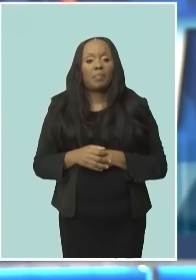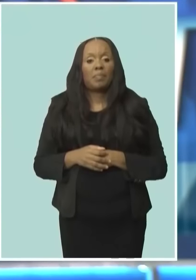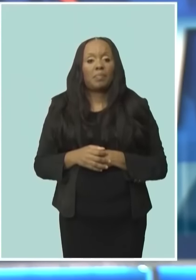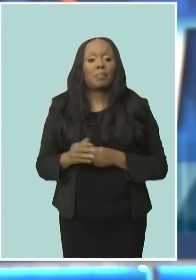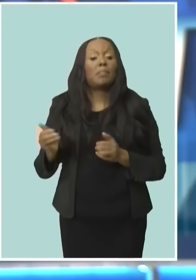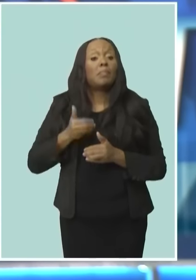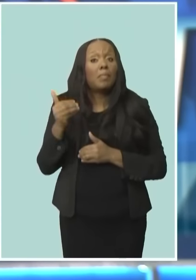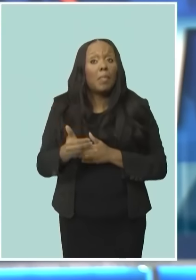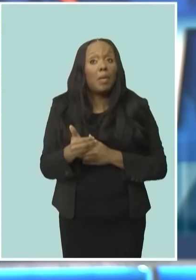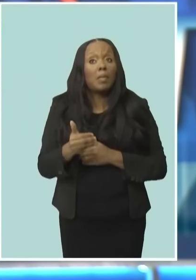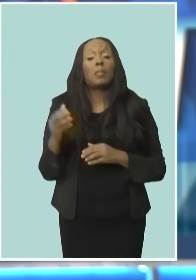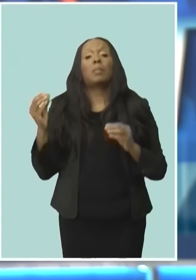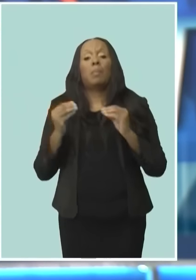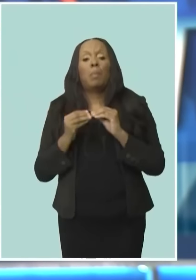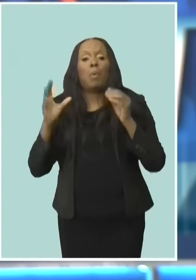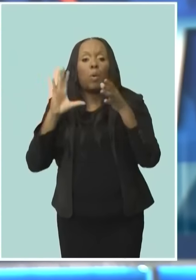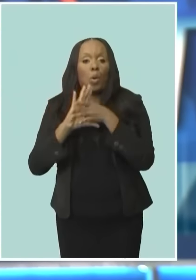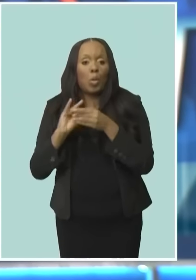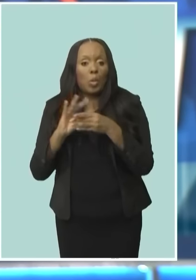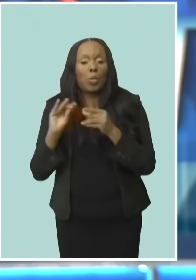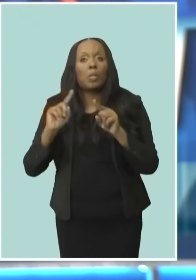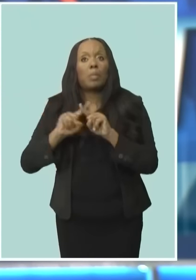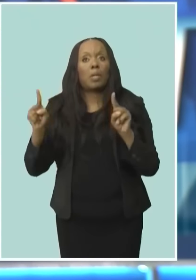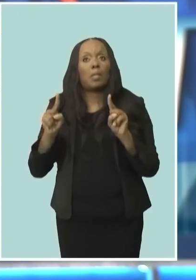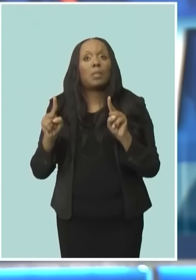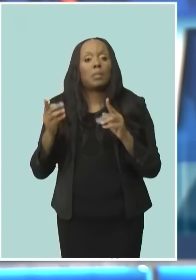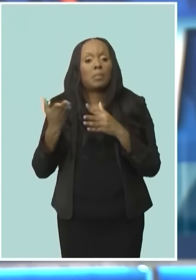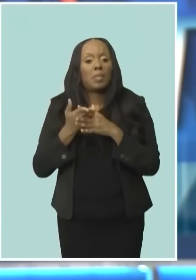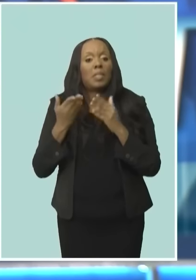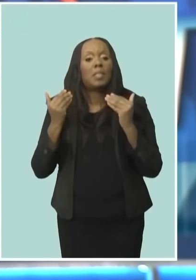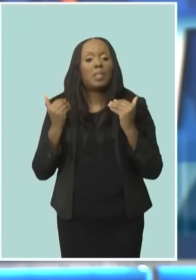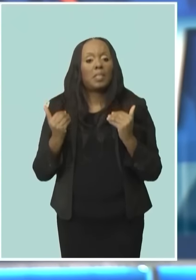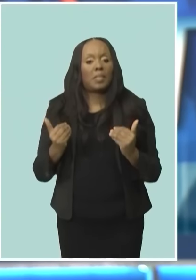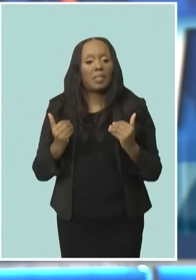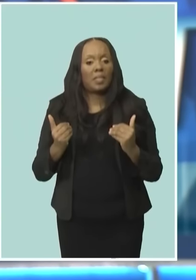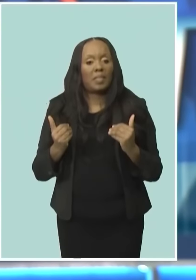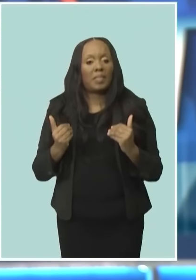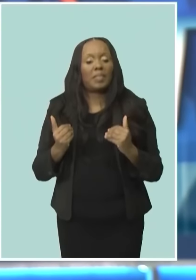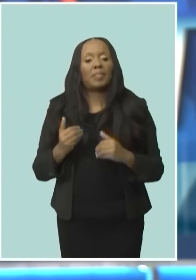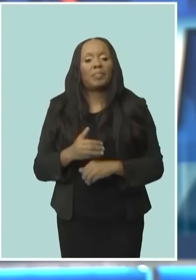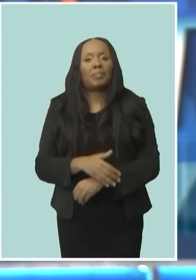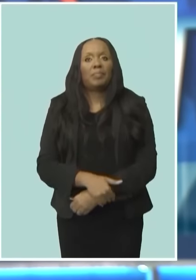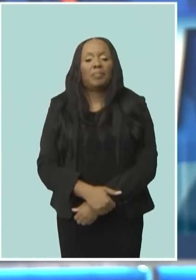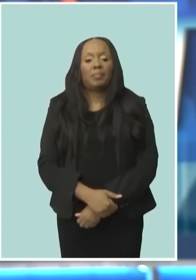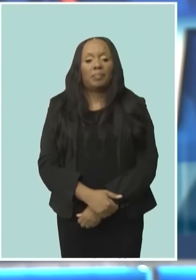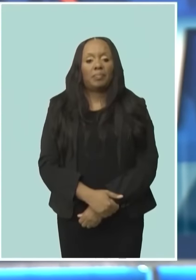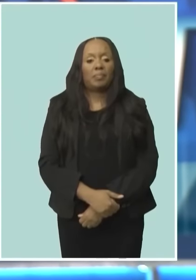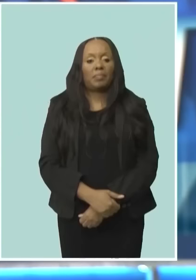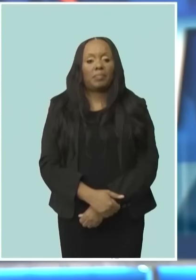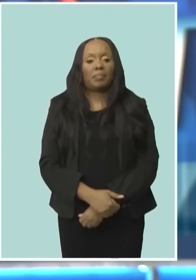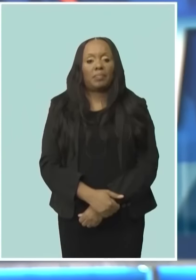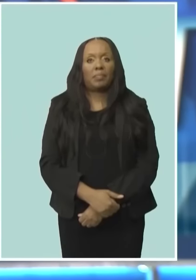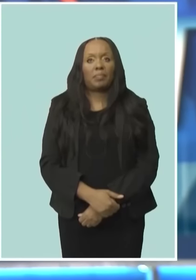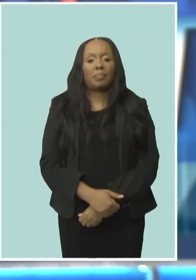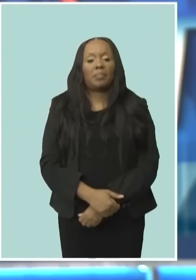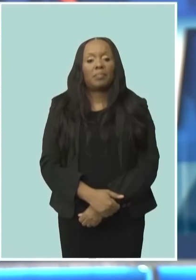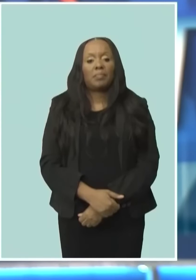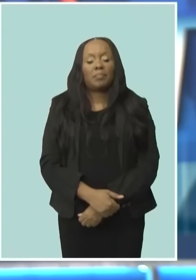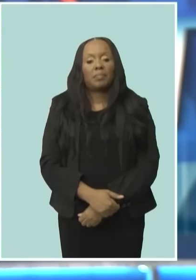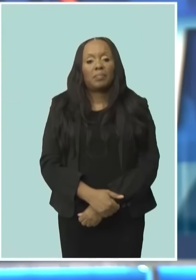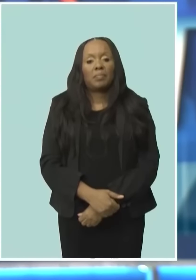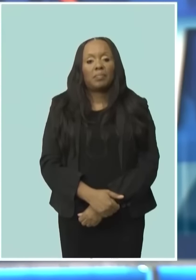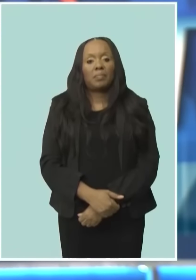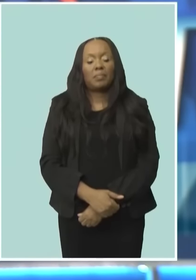Well, coming up, an education MOU signed today will give you a sense of what that's all about and